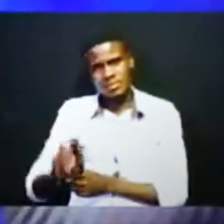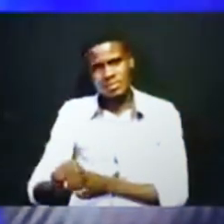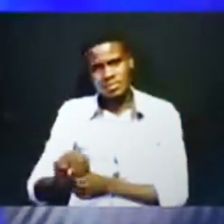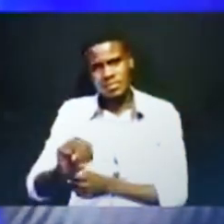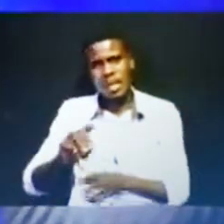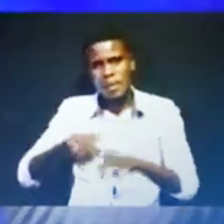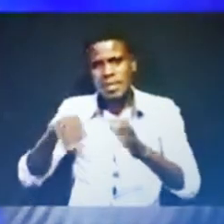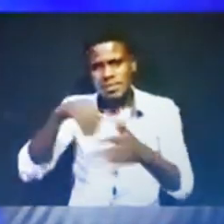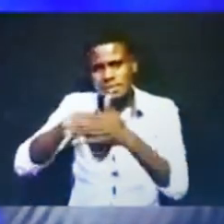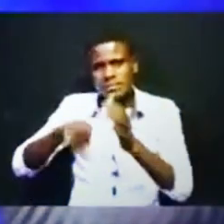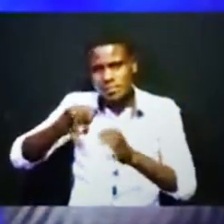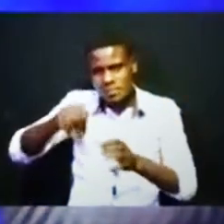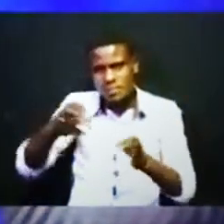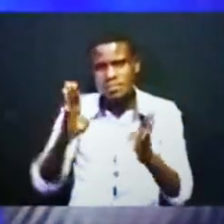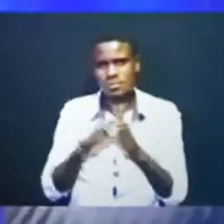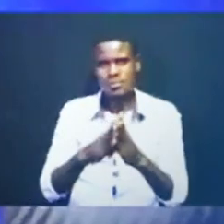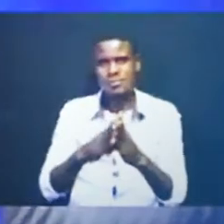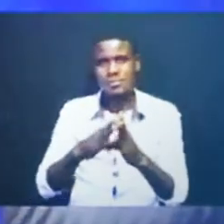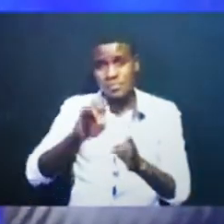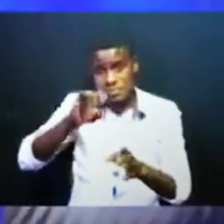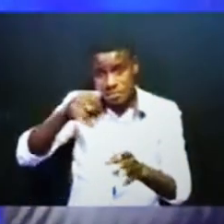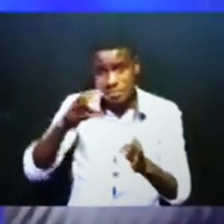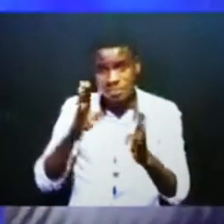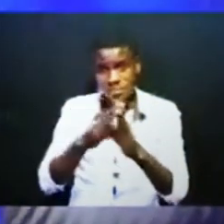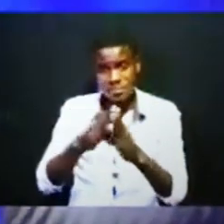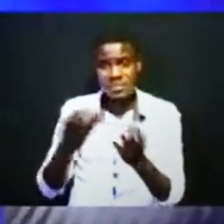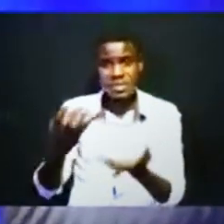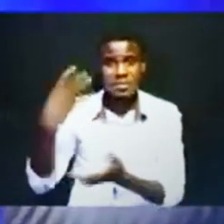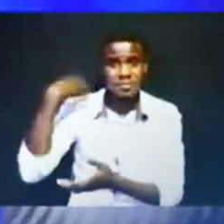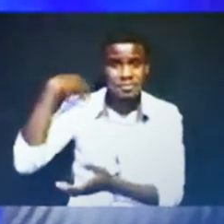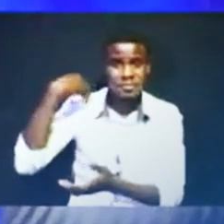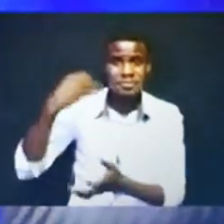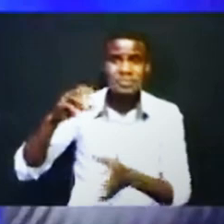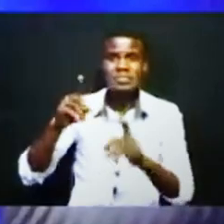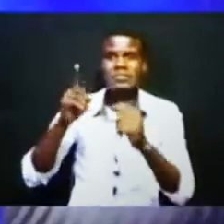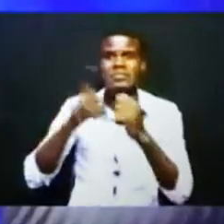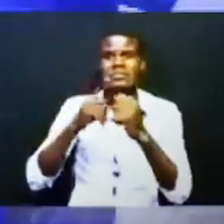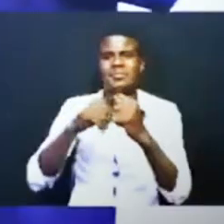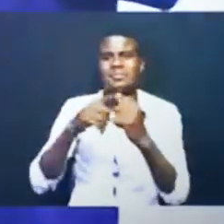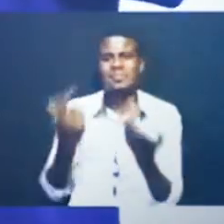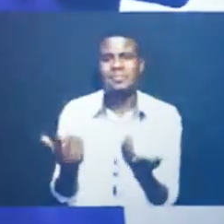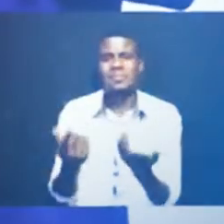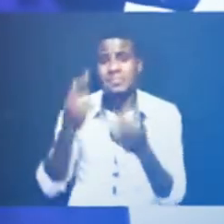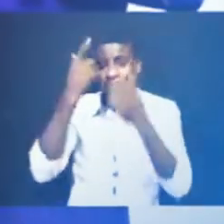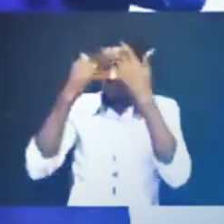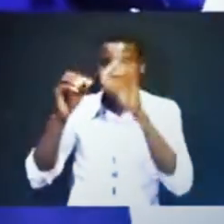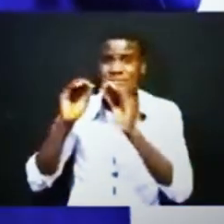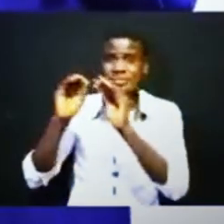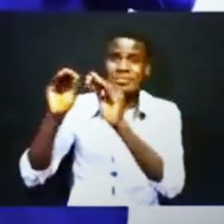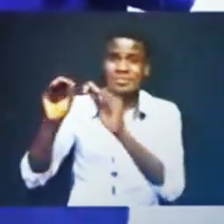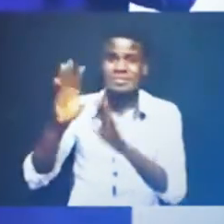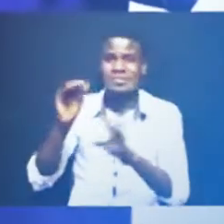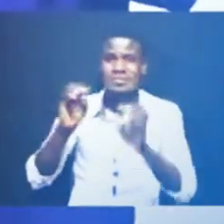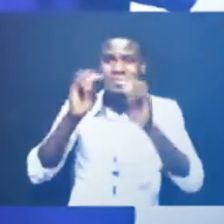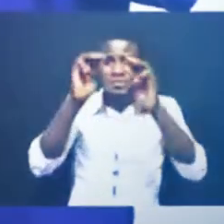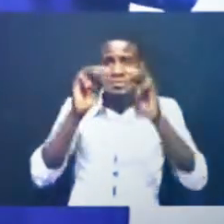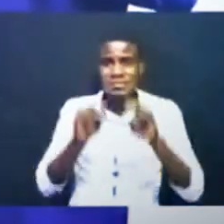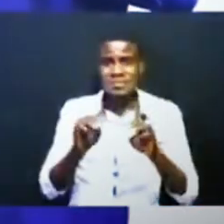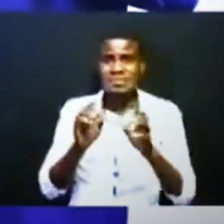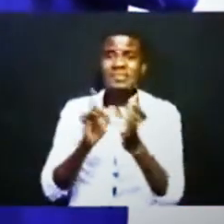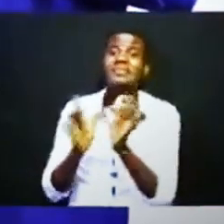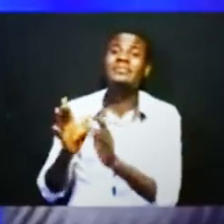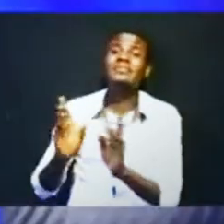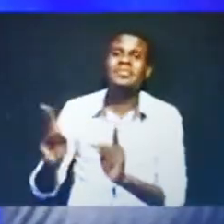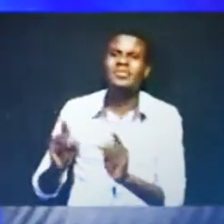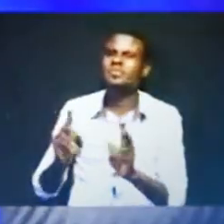ankasa. The real capital. Yeah. Ahin kuro na ankasa. Because of the teachings and the miracles, people were praising him. So